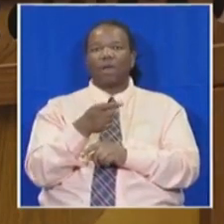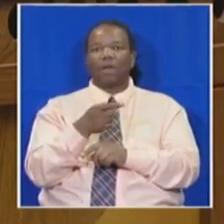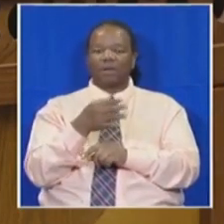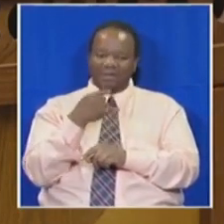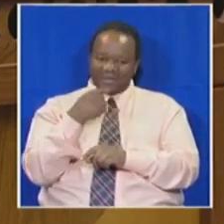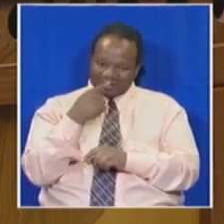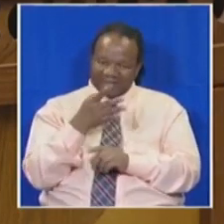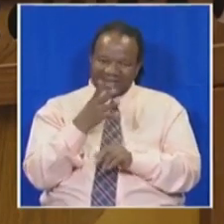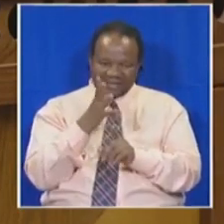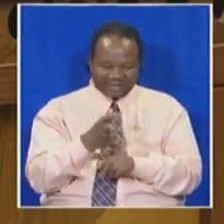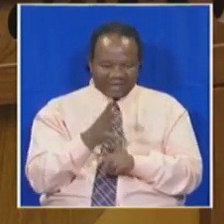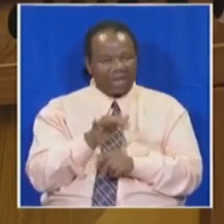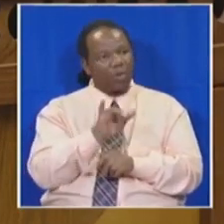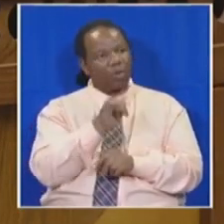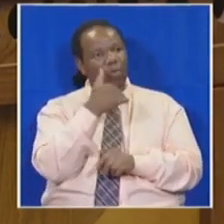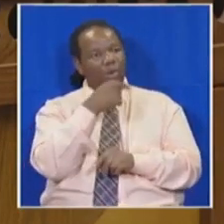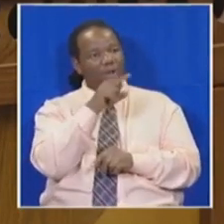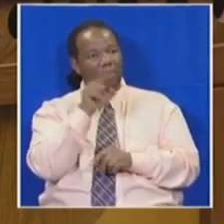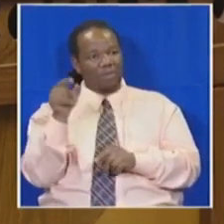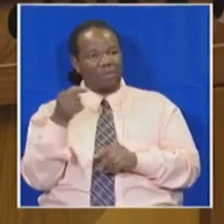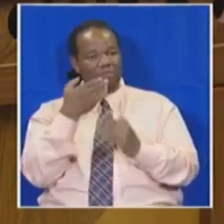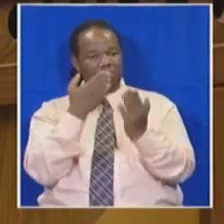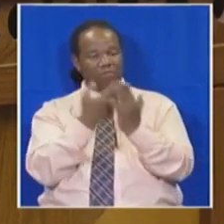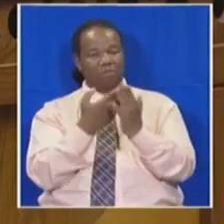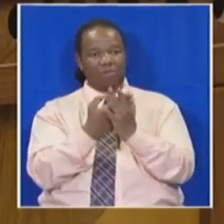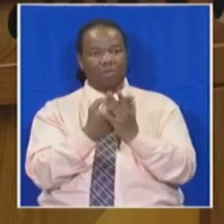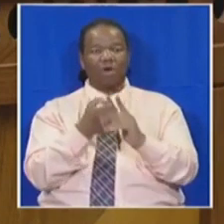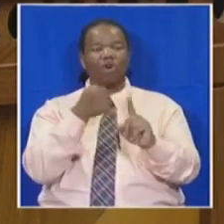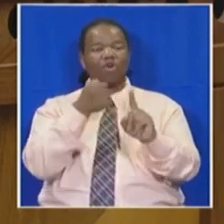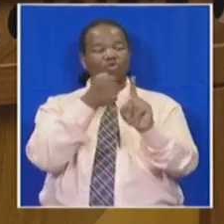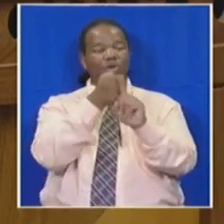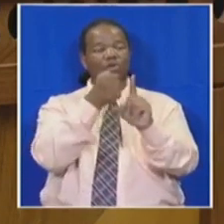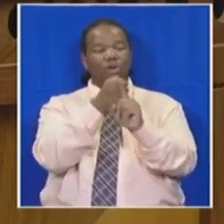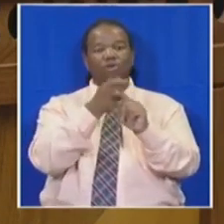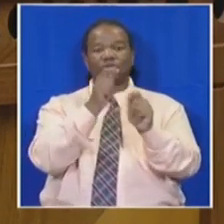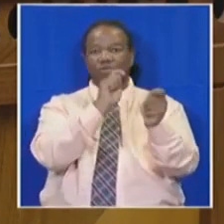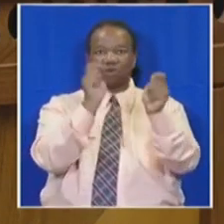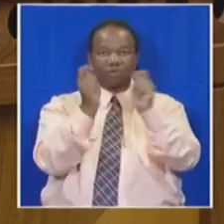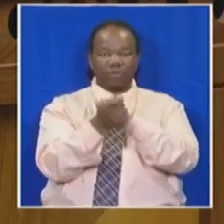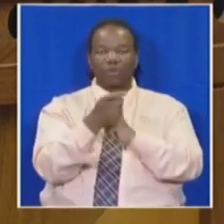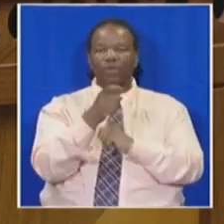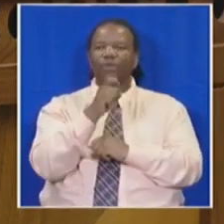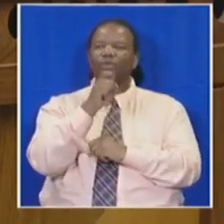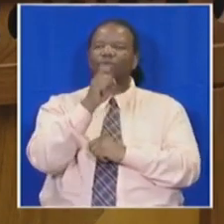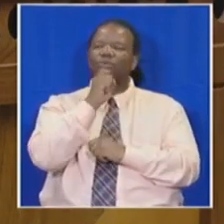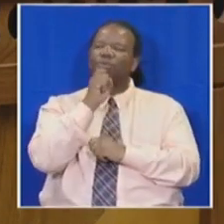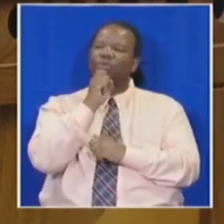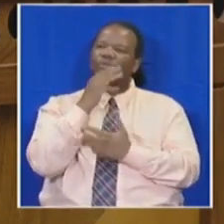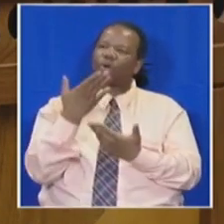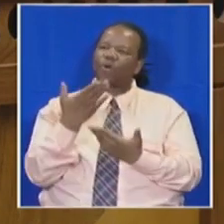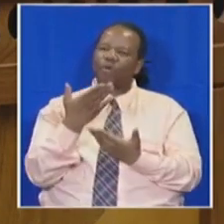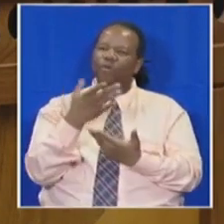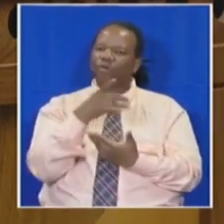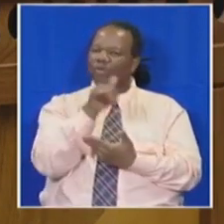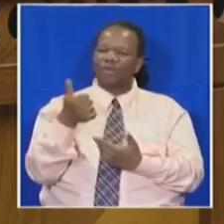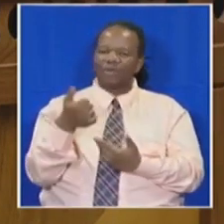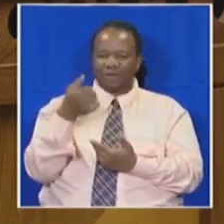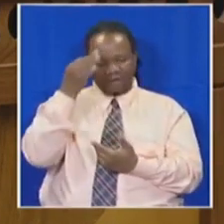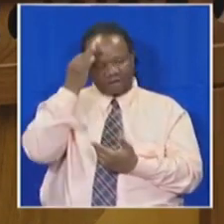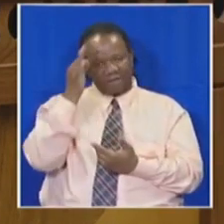your notion of radical economic transformation using the might of the state is nothing but a